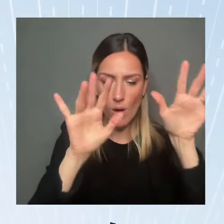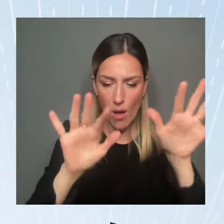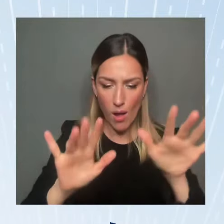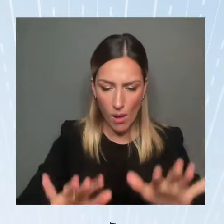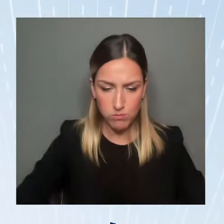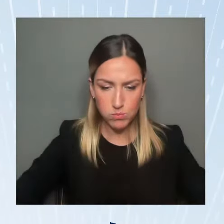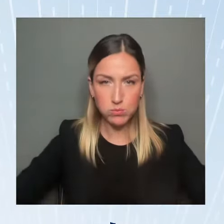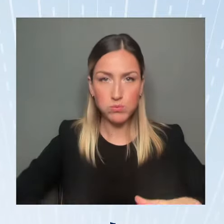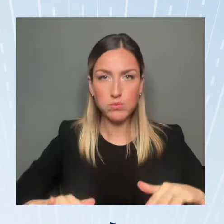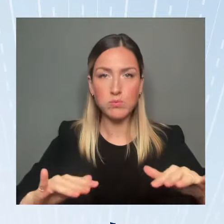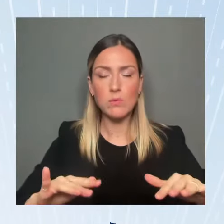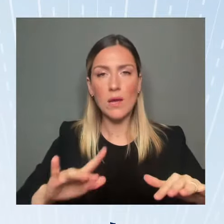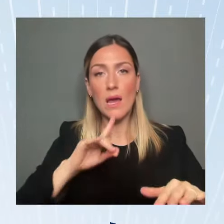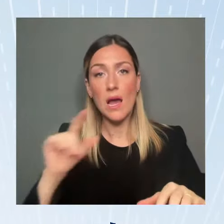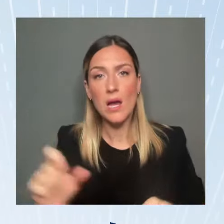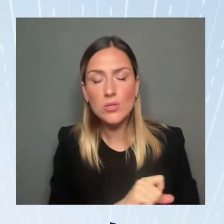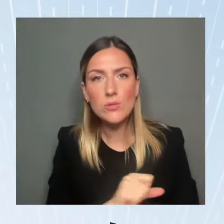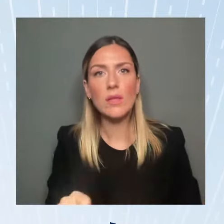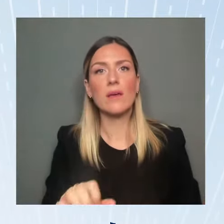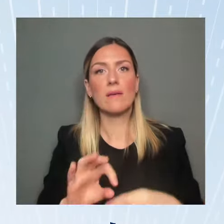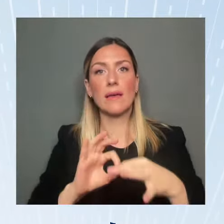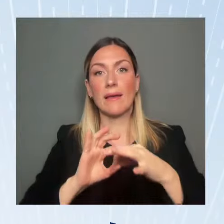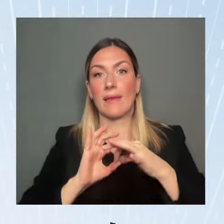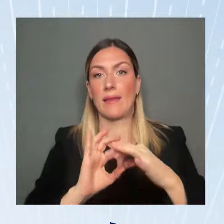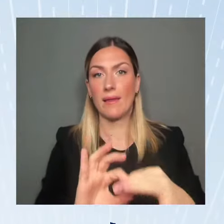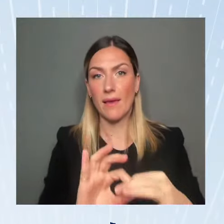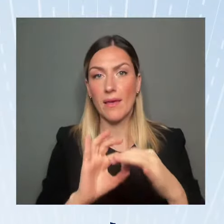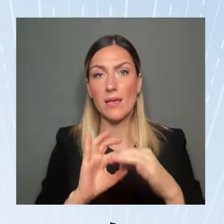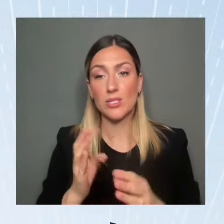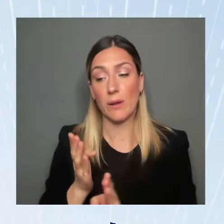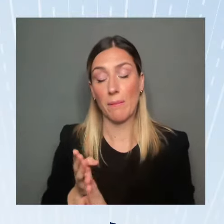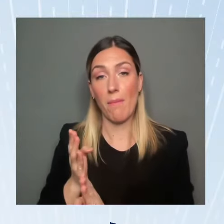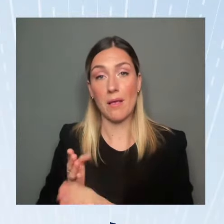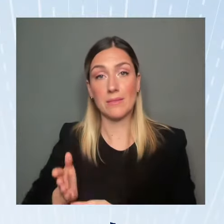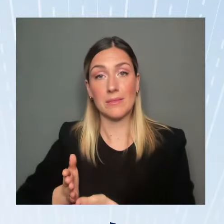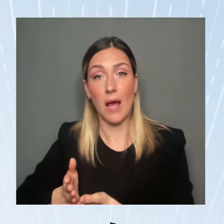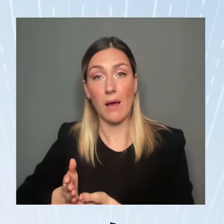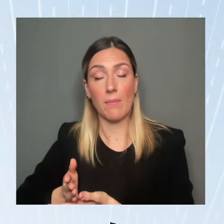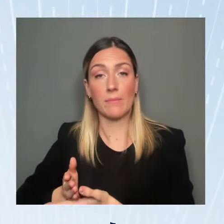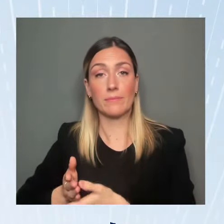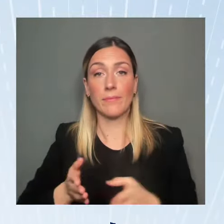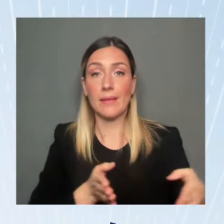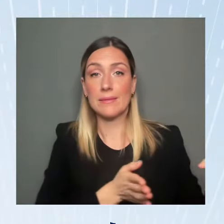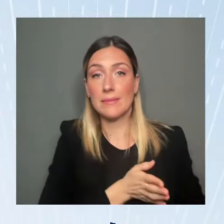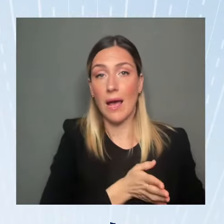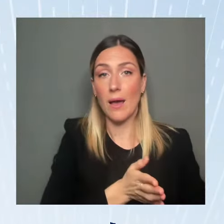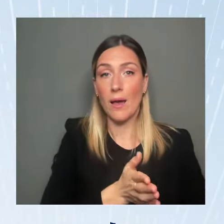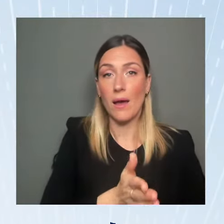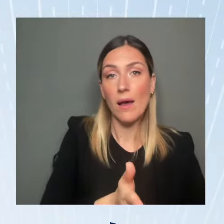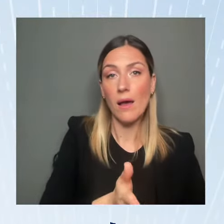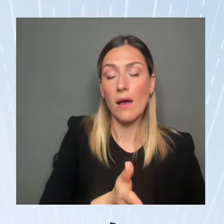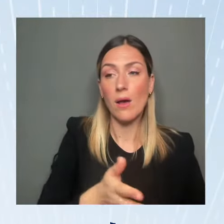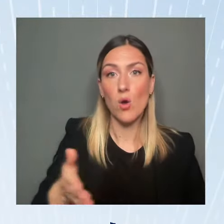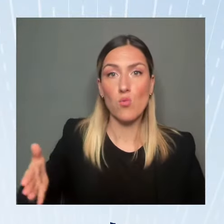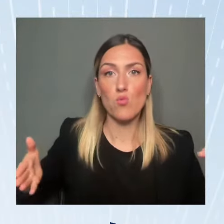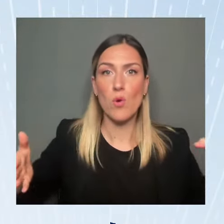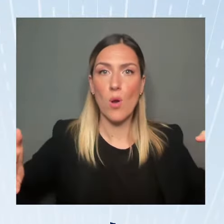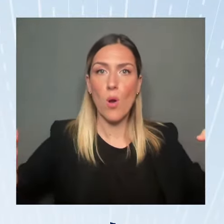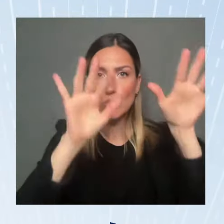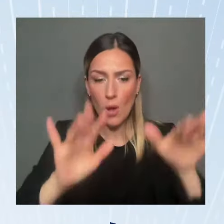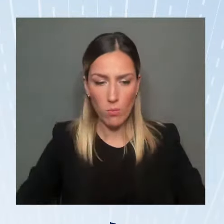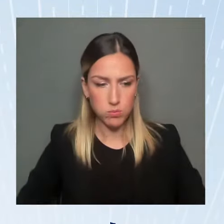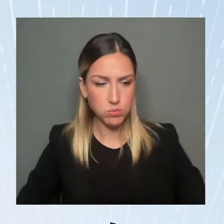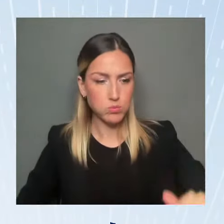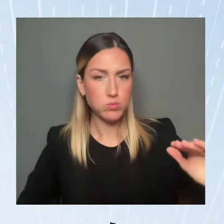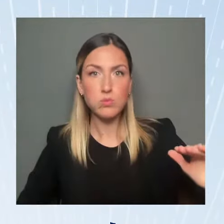having a connection between the bus stop and the sidewalk and the road in a way that's elevated so that you're